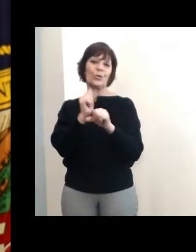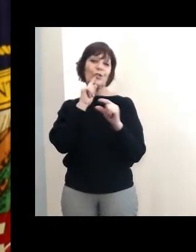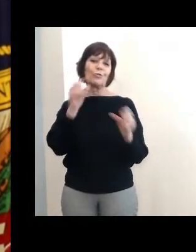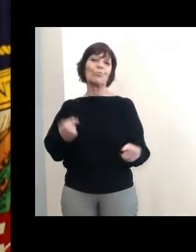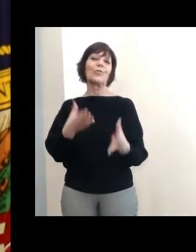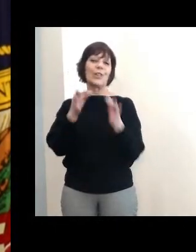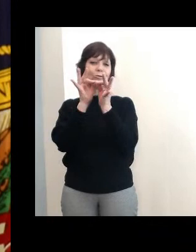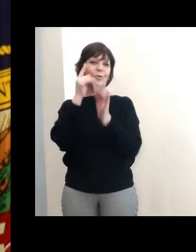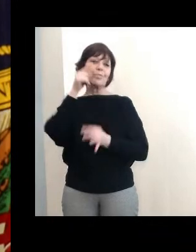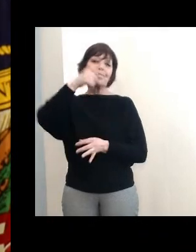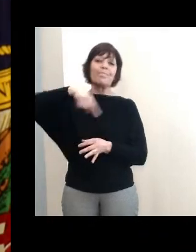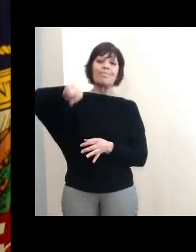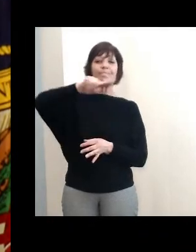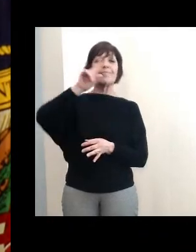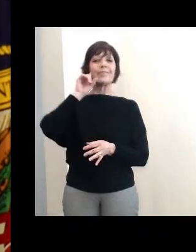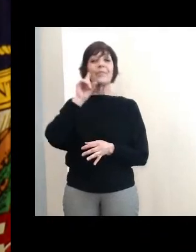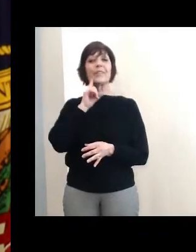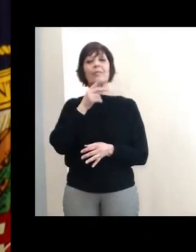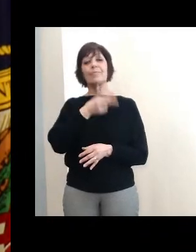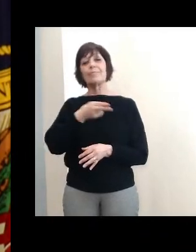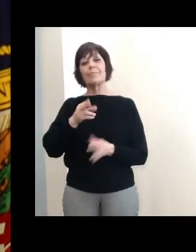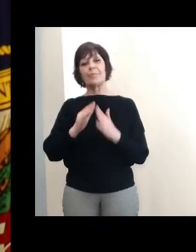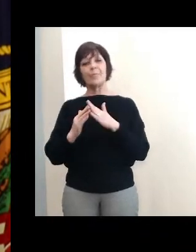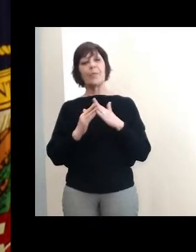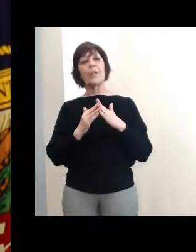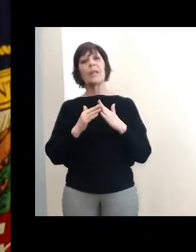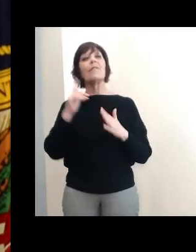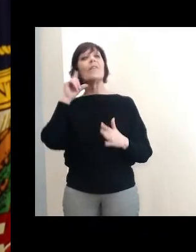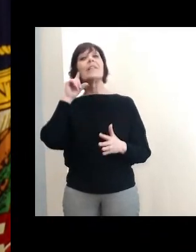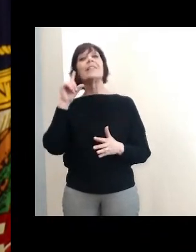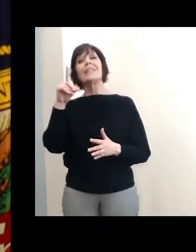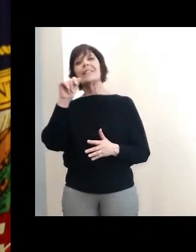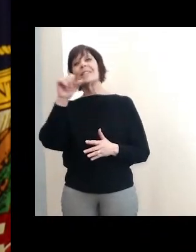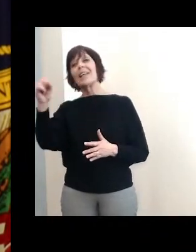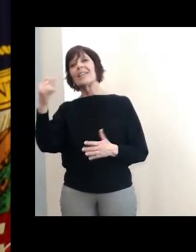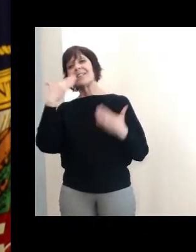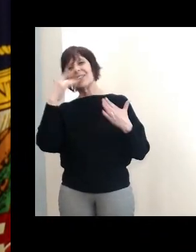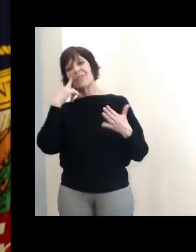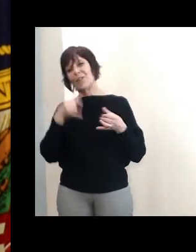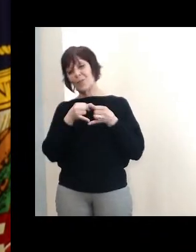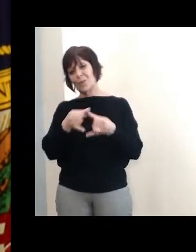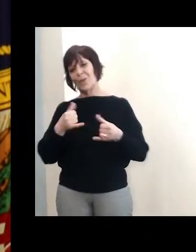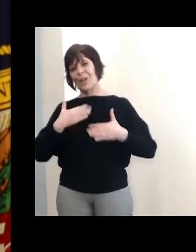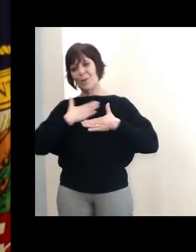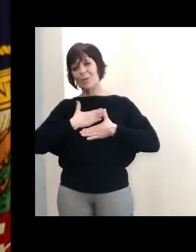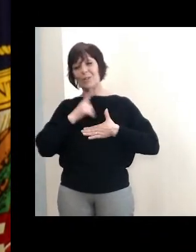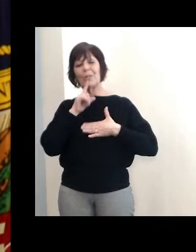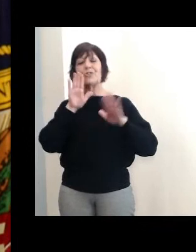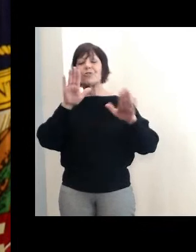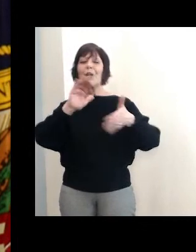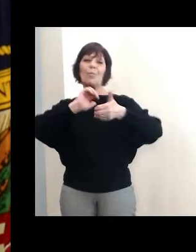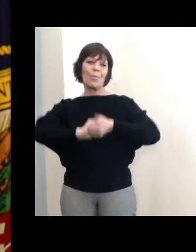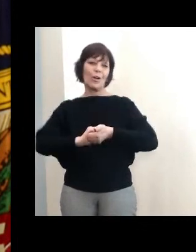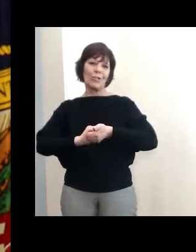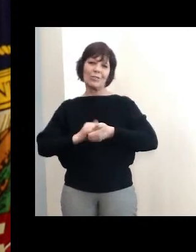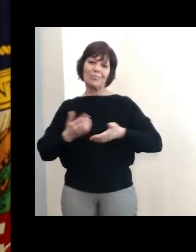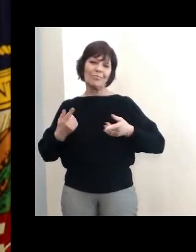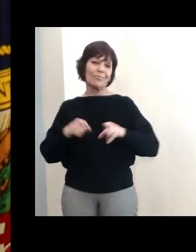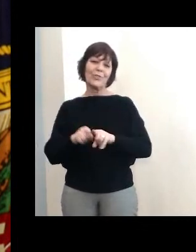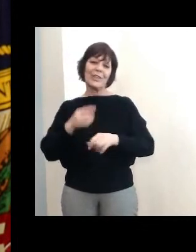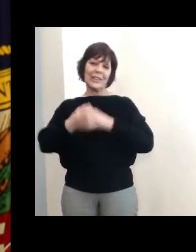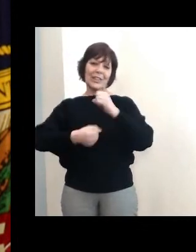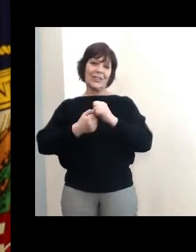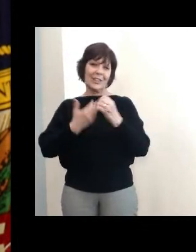American Sign Language to Deaf Access Services. Thank you for the award. I very much appreciate it. You've been a great partner with us during this past year, and I thank